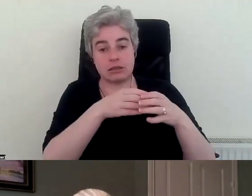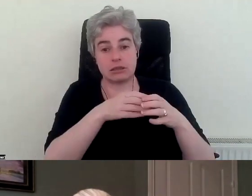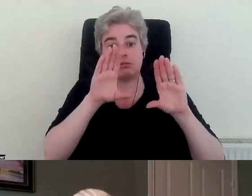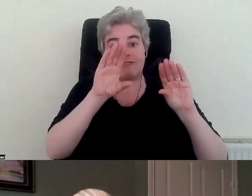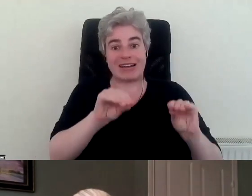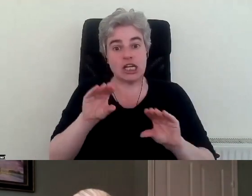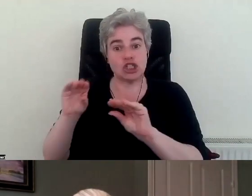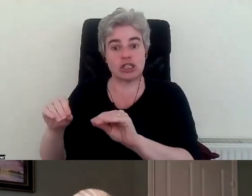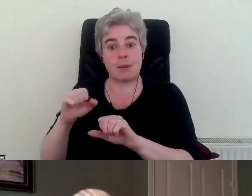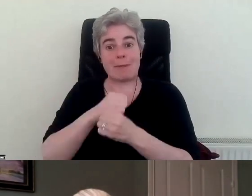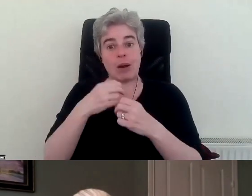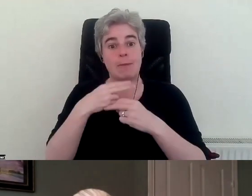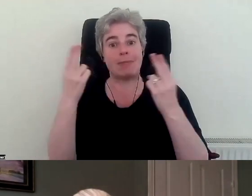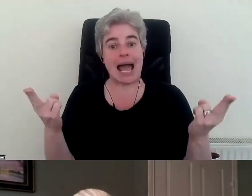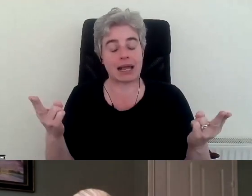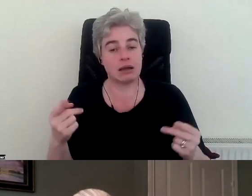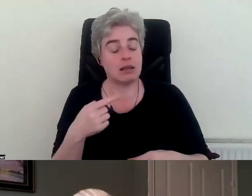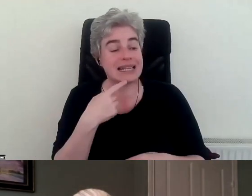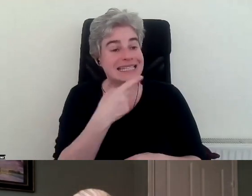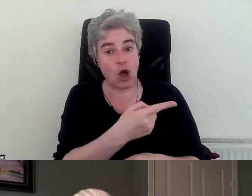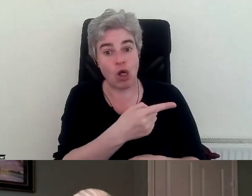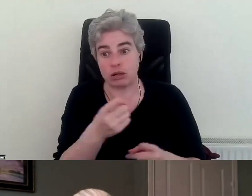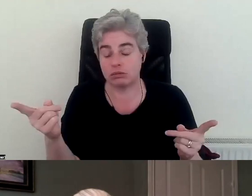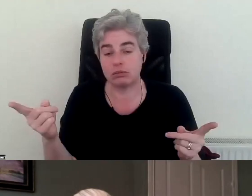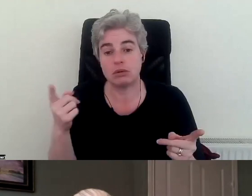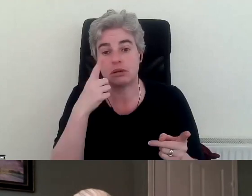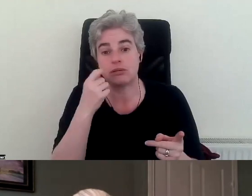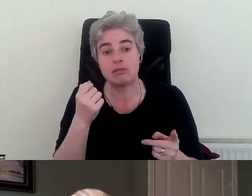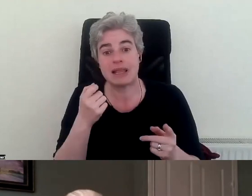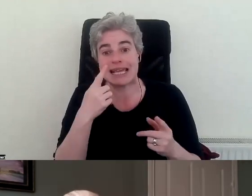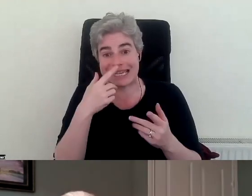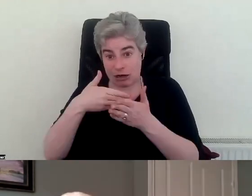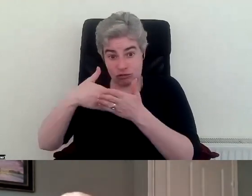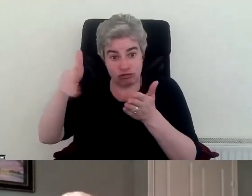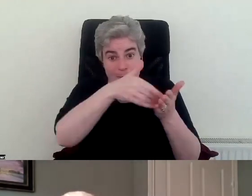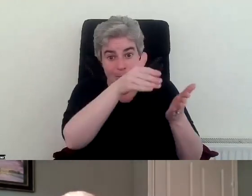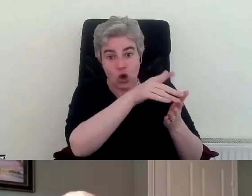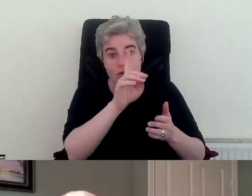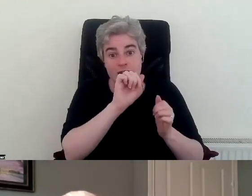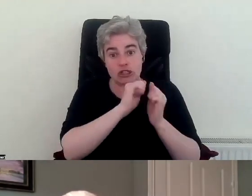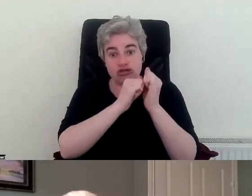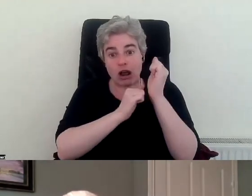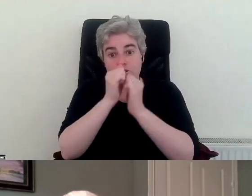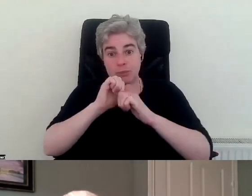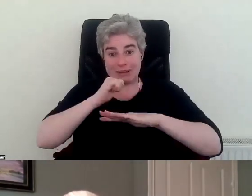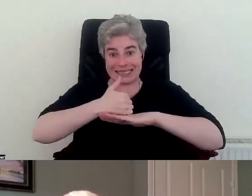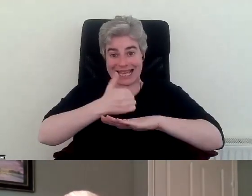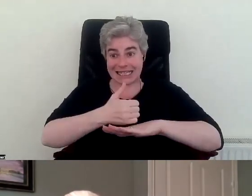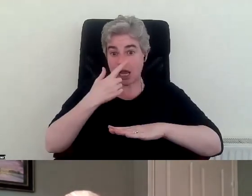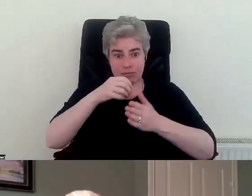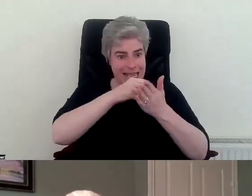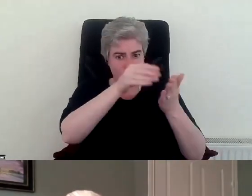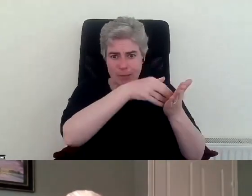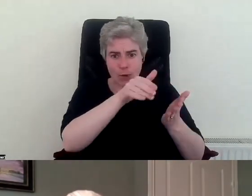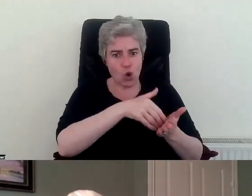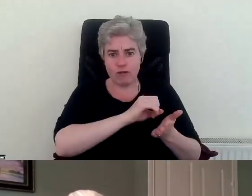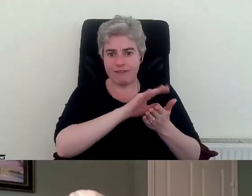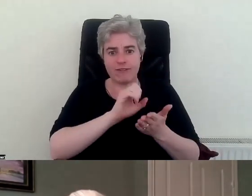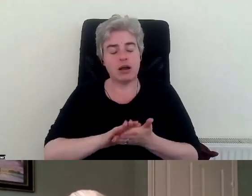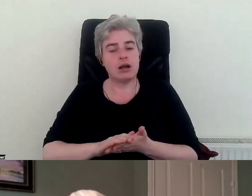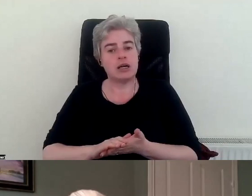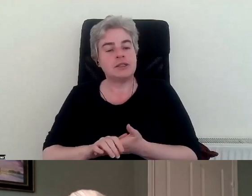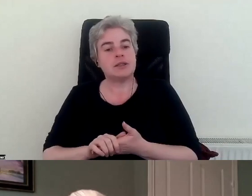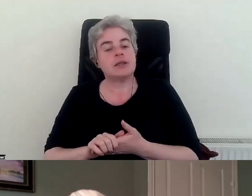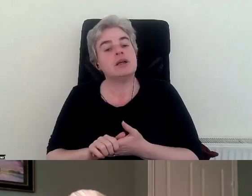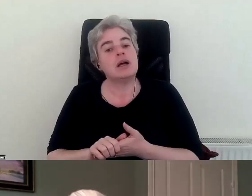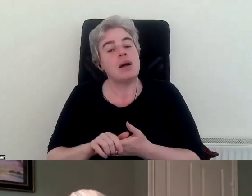of what structures had been in place and so on. But